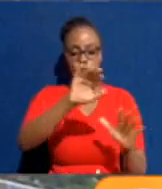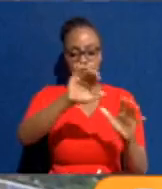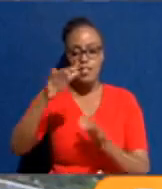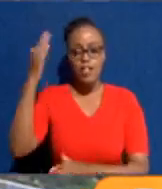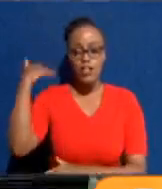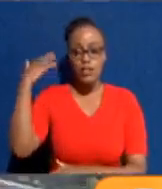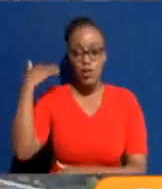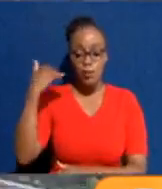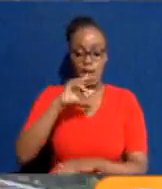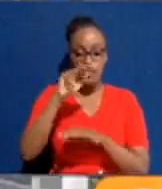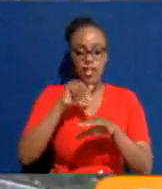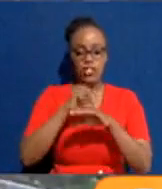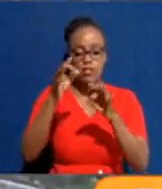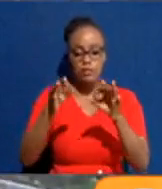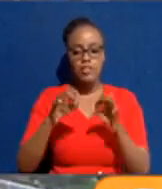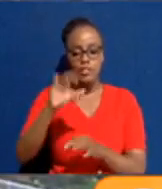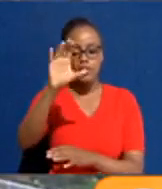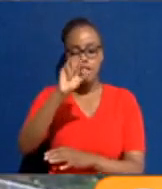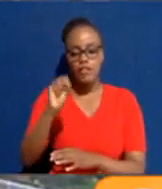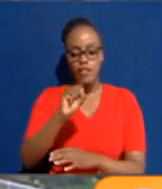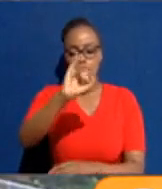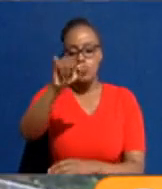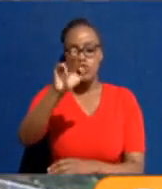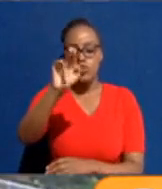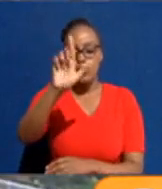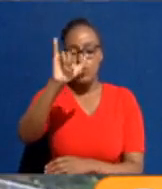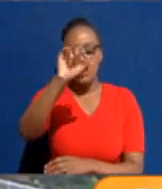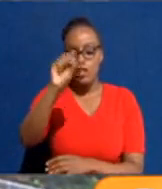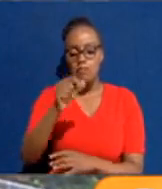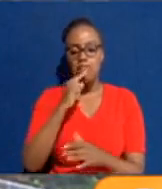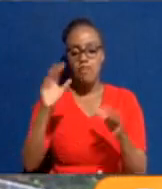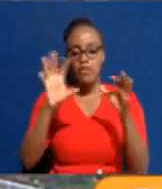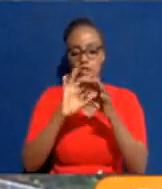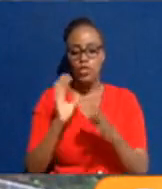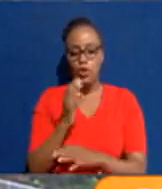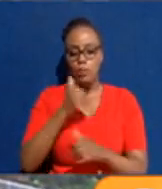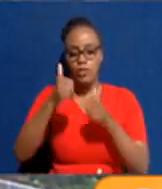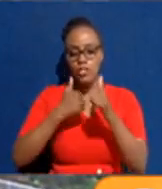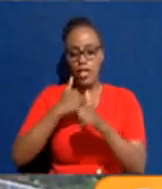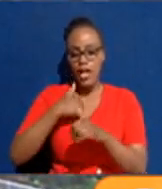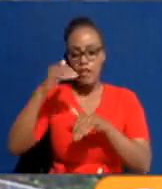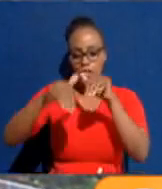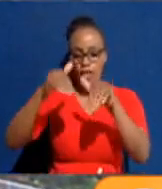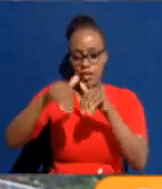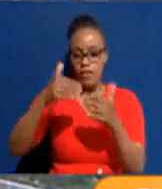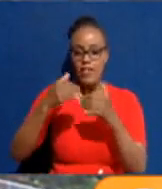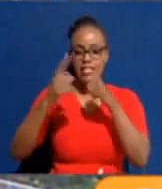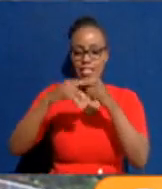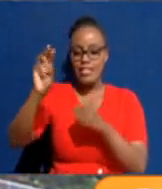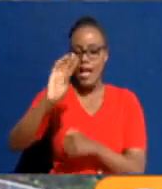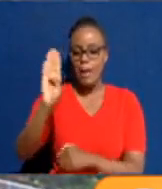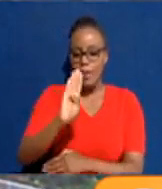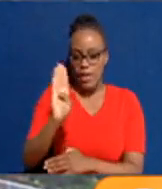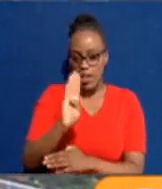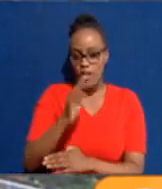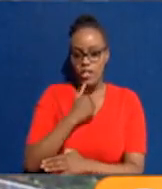former National Treasury Principal Secretary Julius Muia told the Joint Committee of Parliament investigating the alleged 6 billion shillings